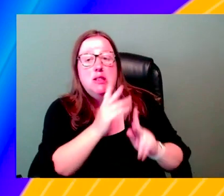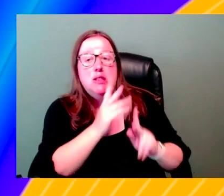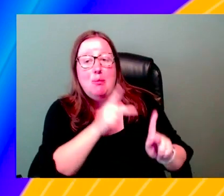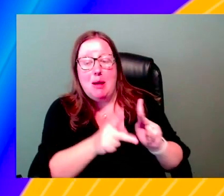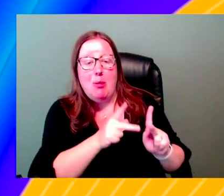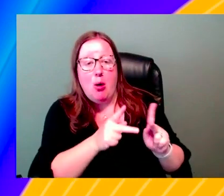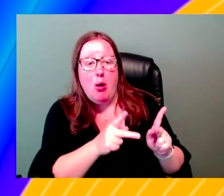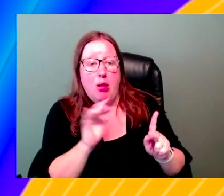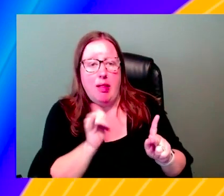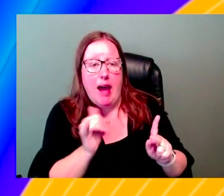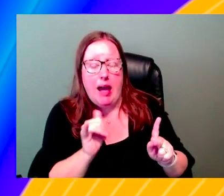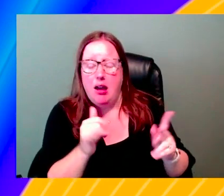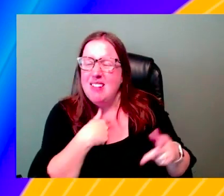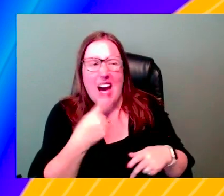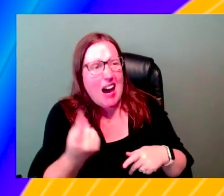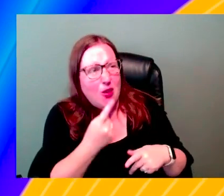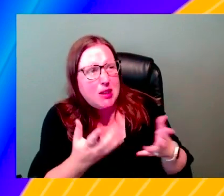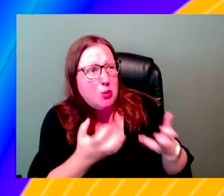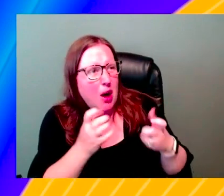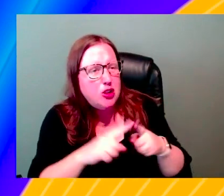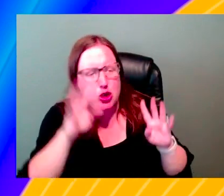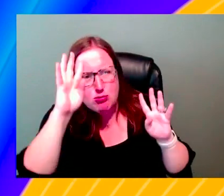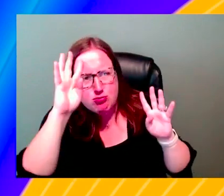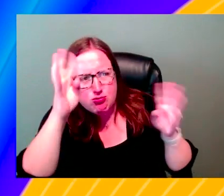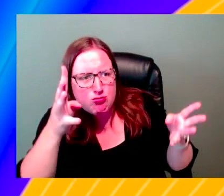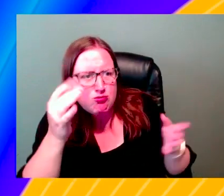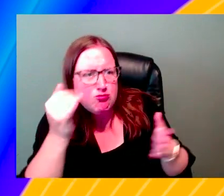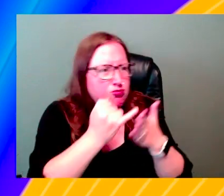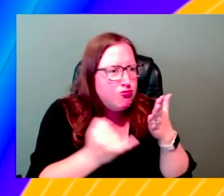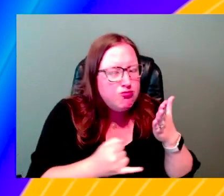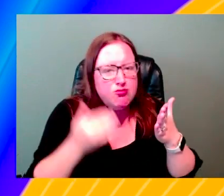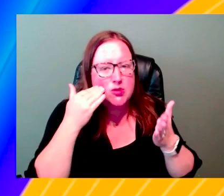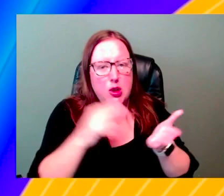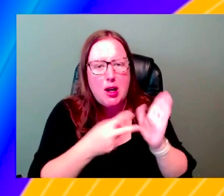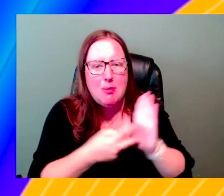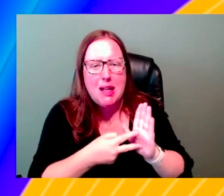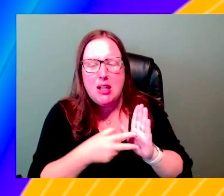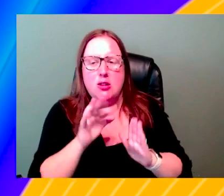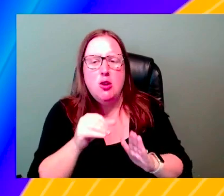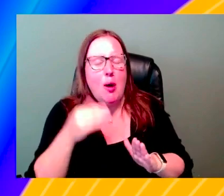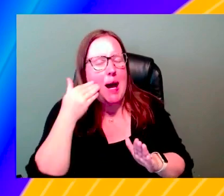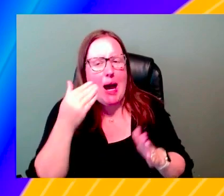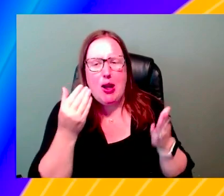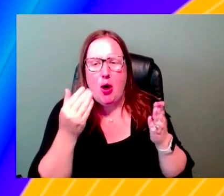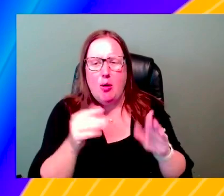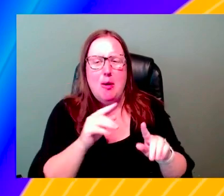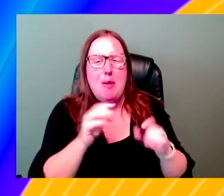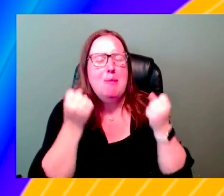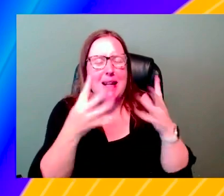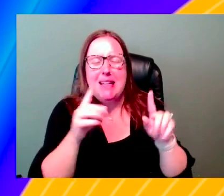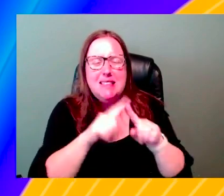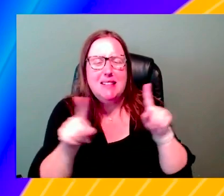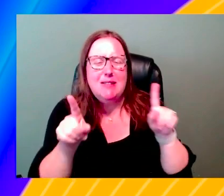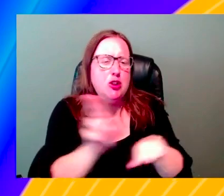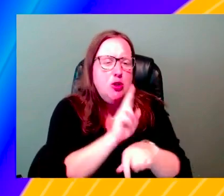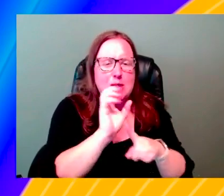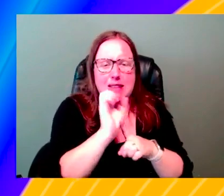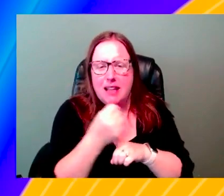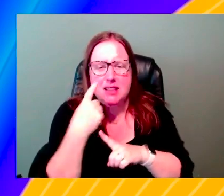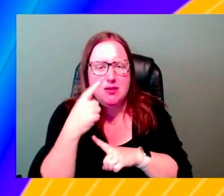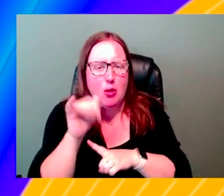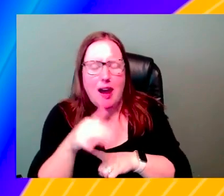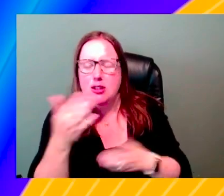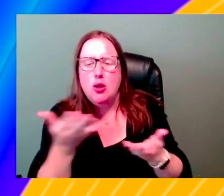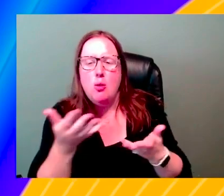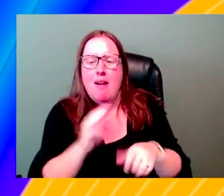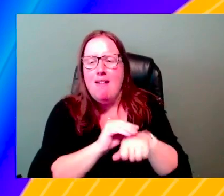I've always wanted to create something artistic. So maybe let's start with them, because I know there's a lot of different use cases that you've got. So let's start with them. What advice for